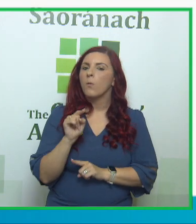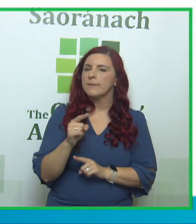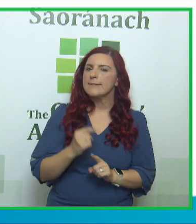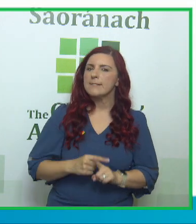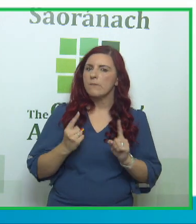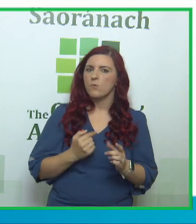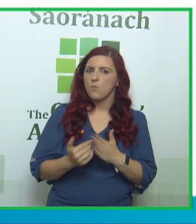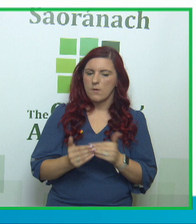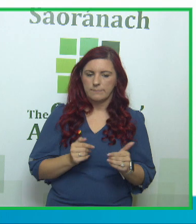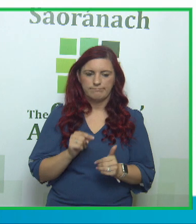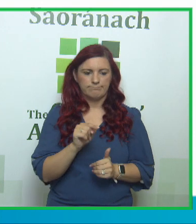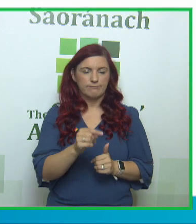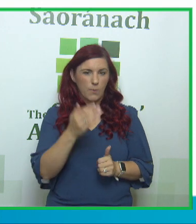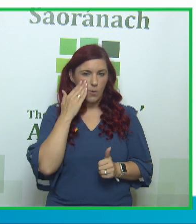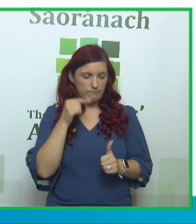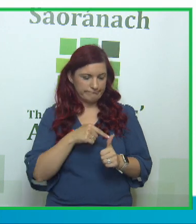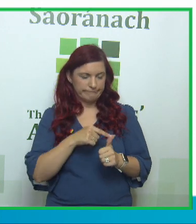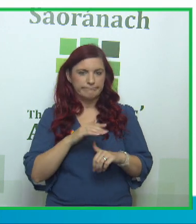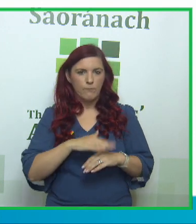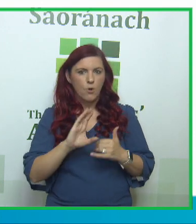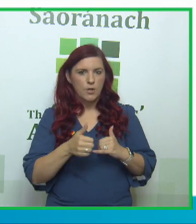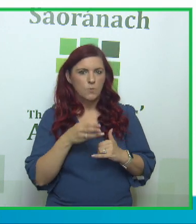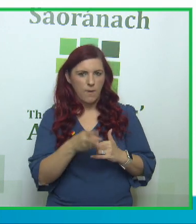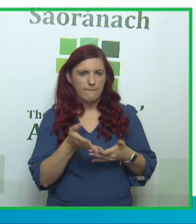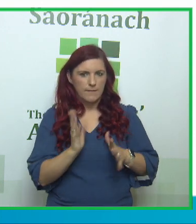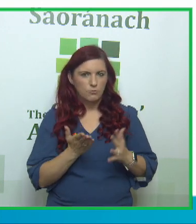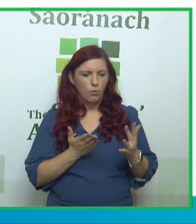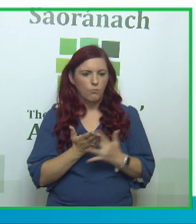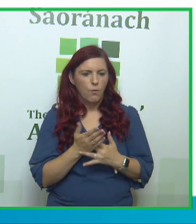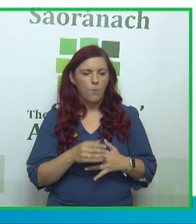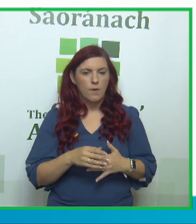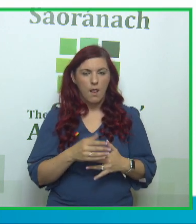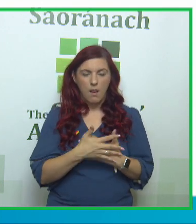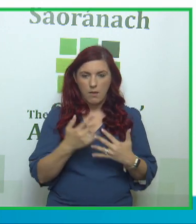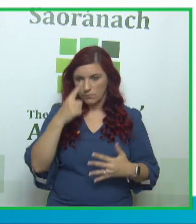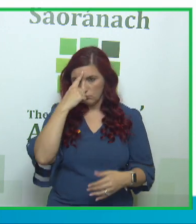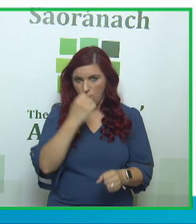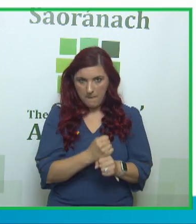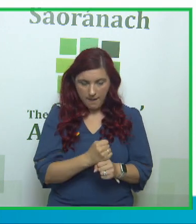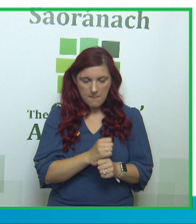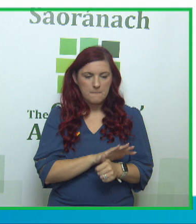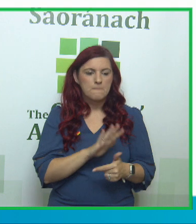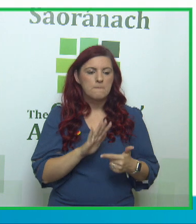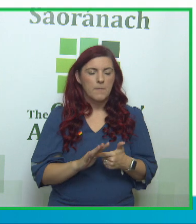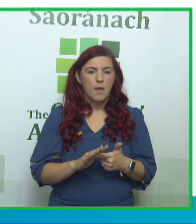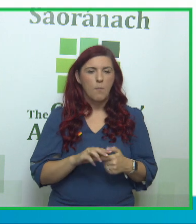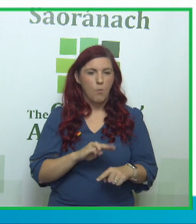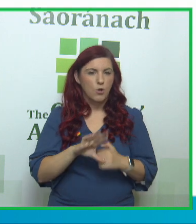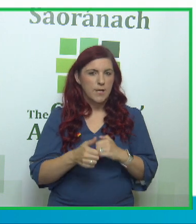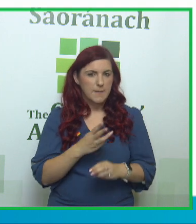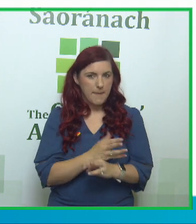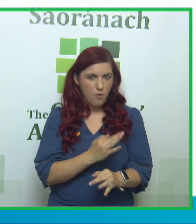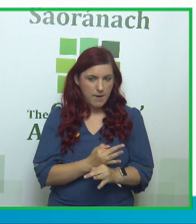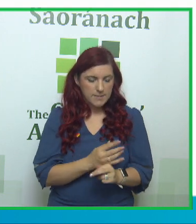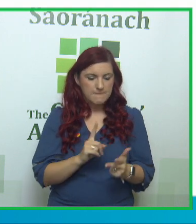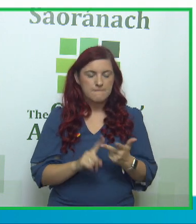about them is we know they're more likely to have experienced high rates of trauma. They're more likely to be a parent. They're more likely to have